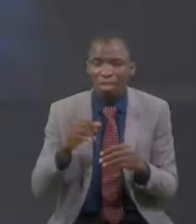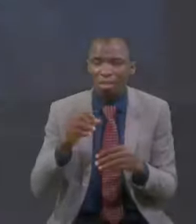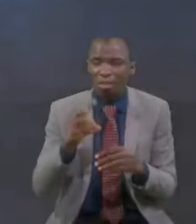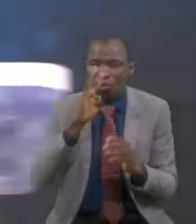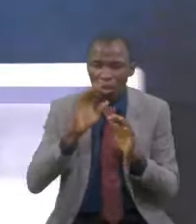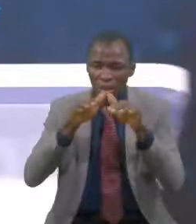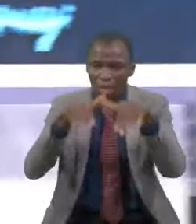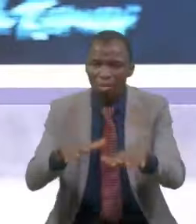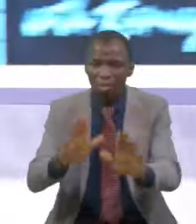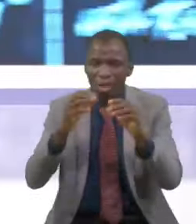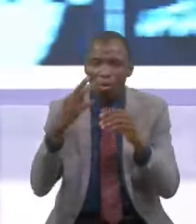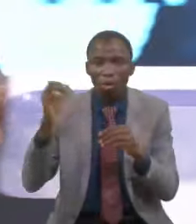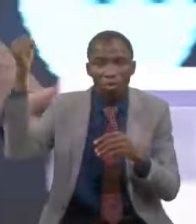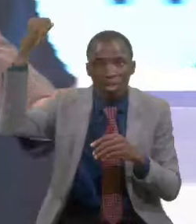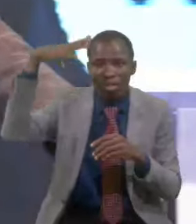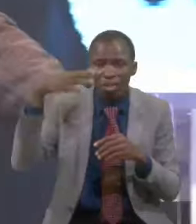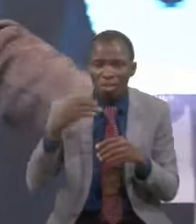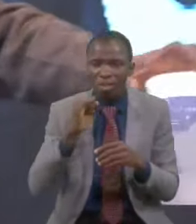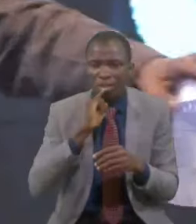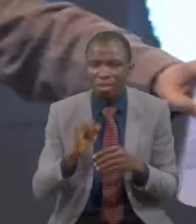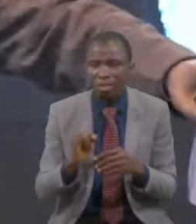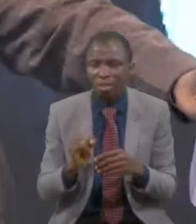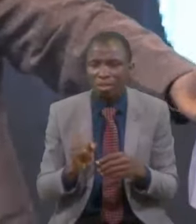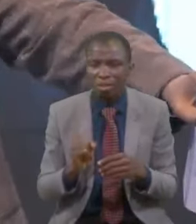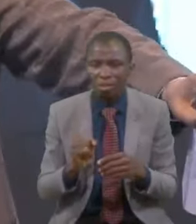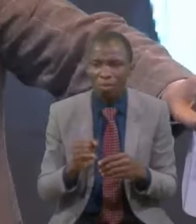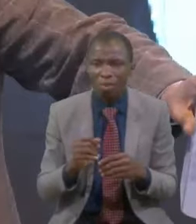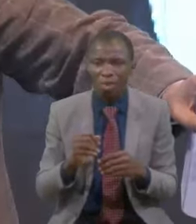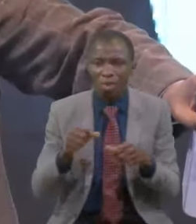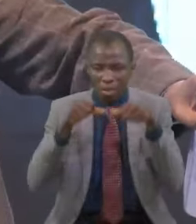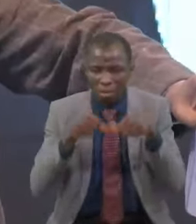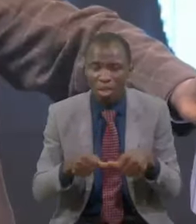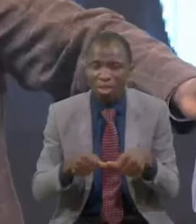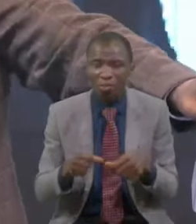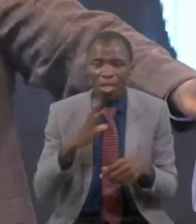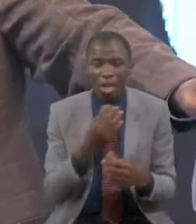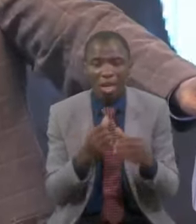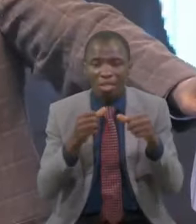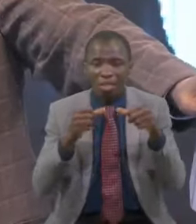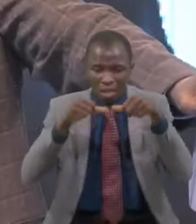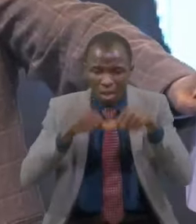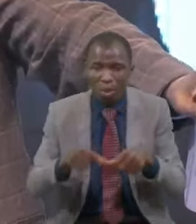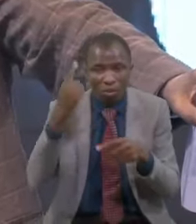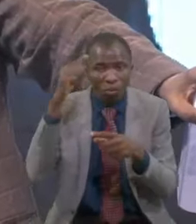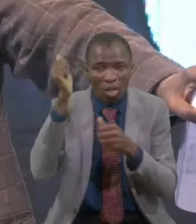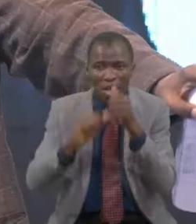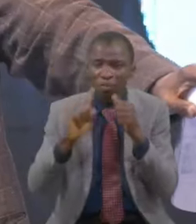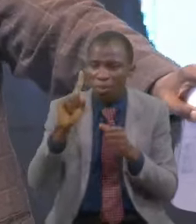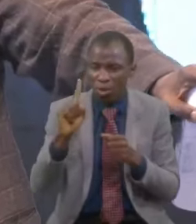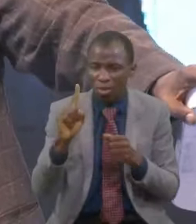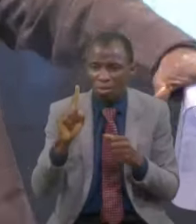grace remains and abides waiting for everyone. You